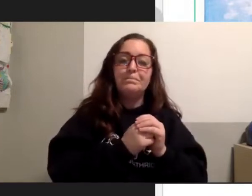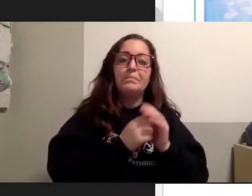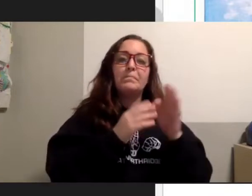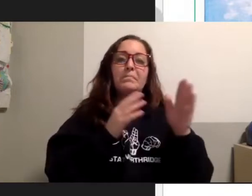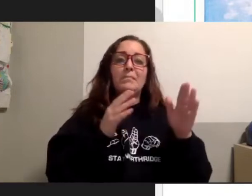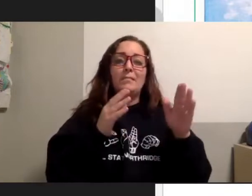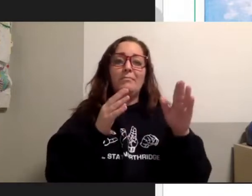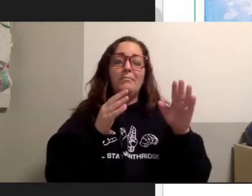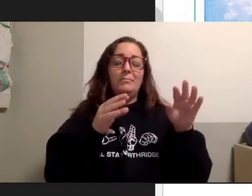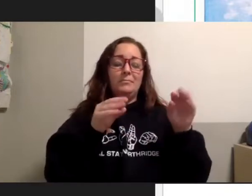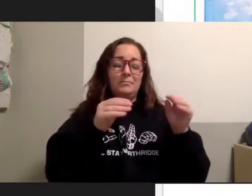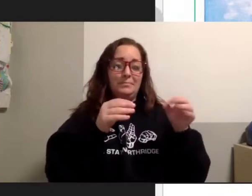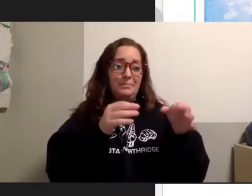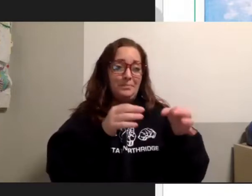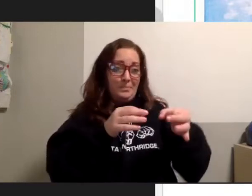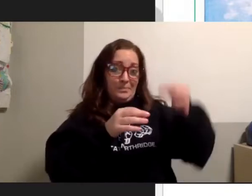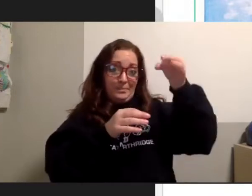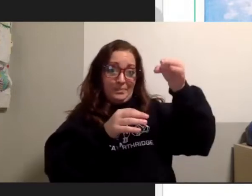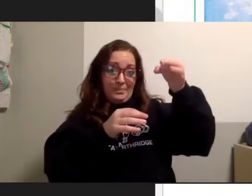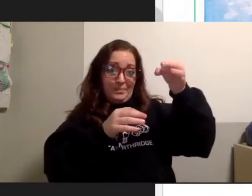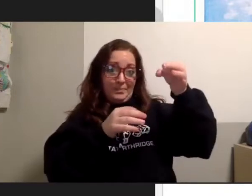the seeds.